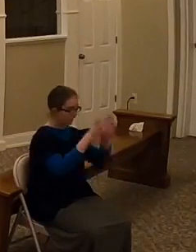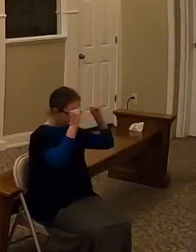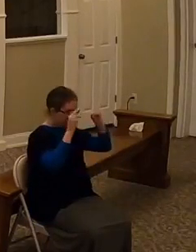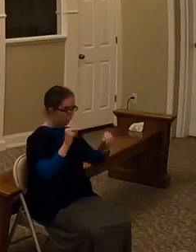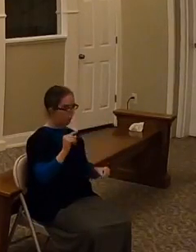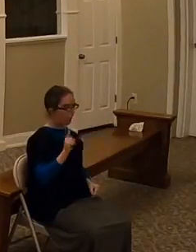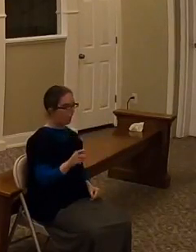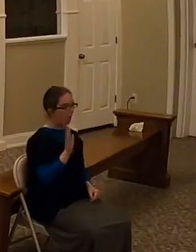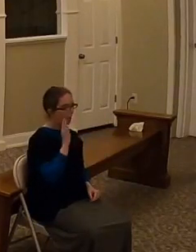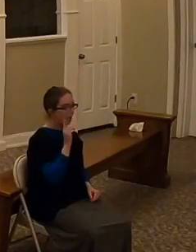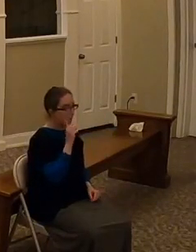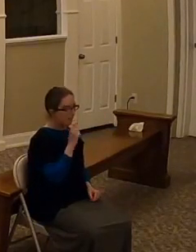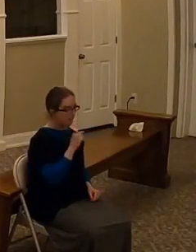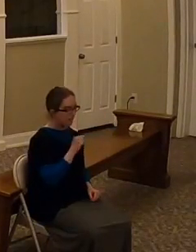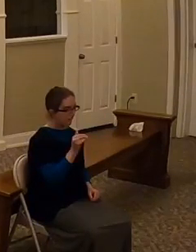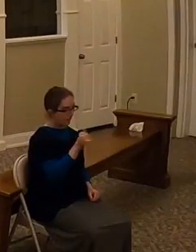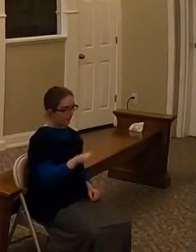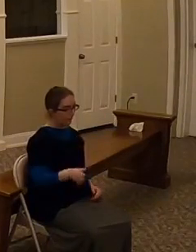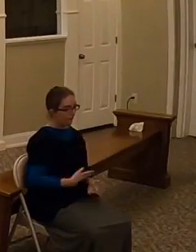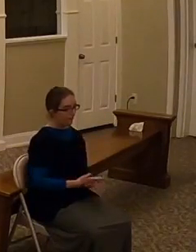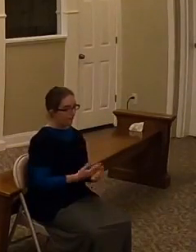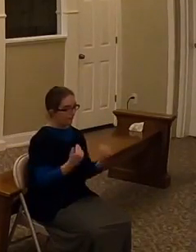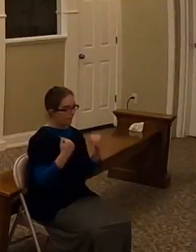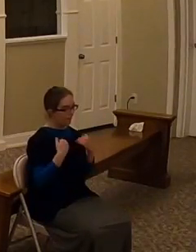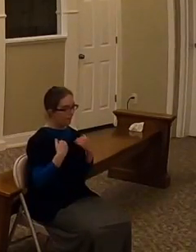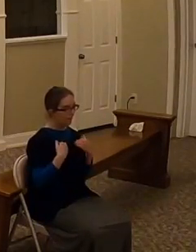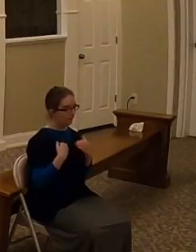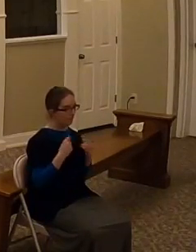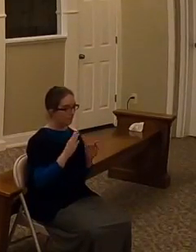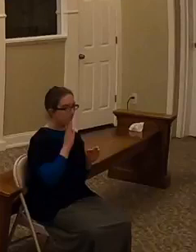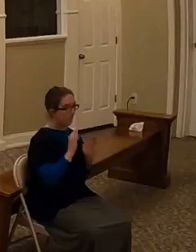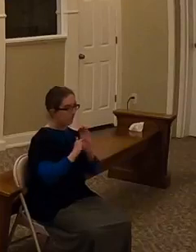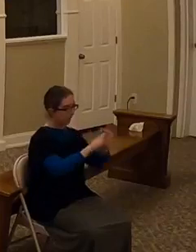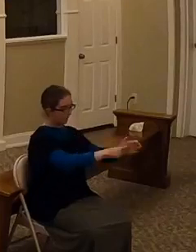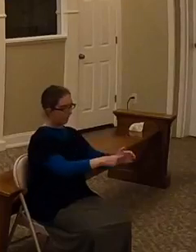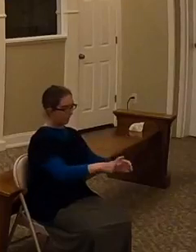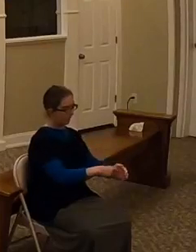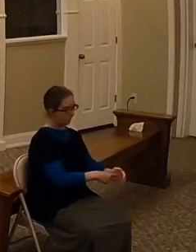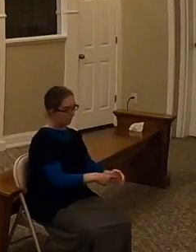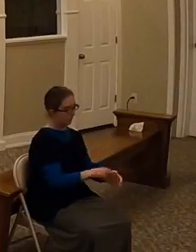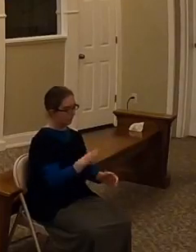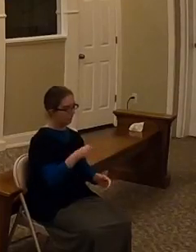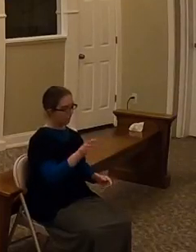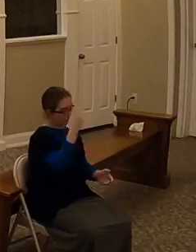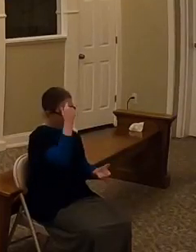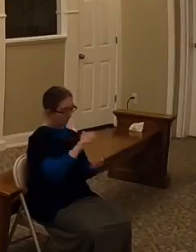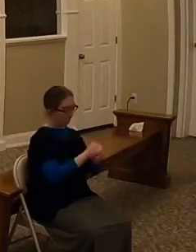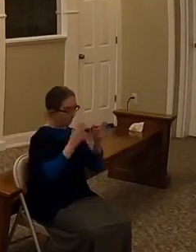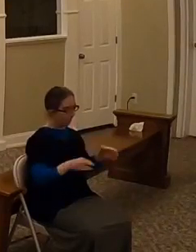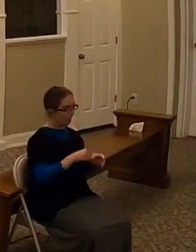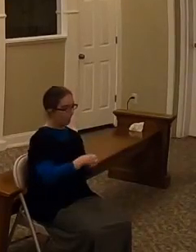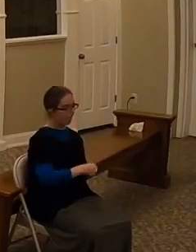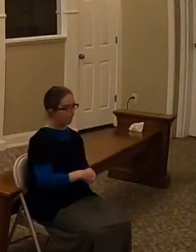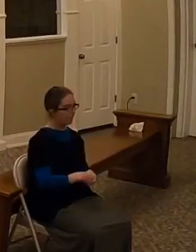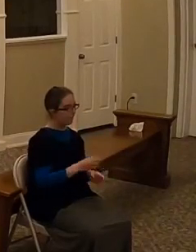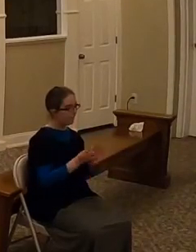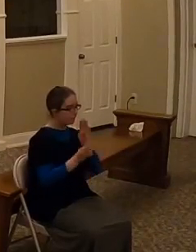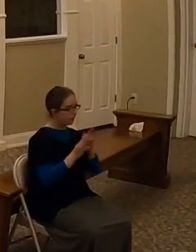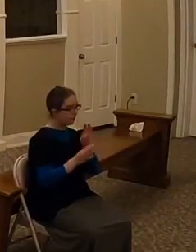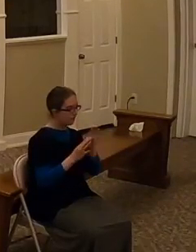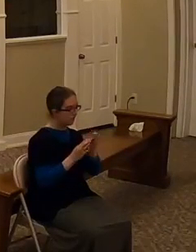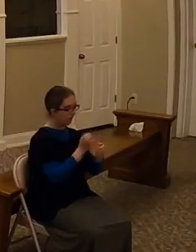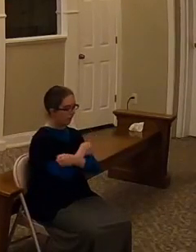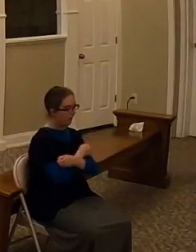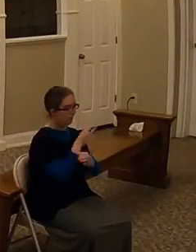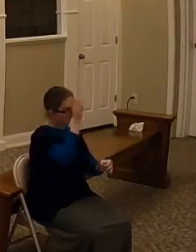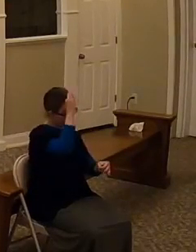that no one despise or think less of you because of your youth, but be an example, a pattern for the believers in speech, in conduct, in